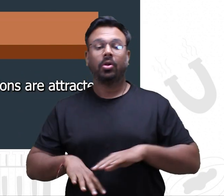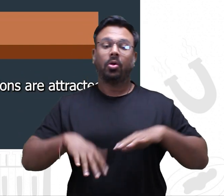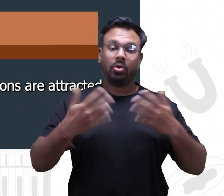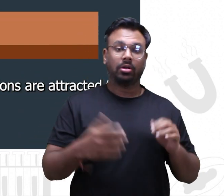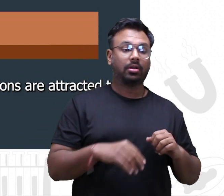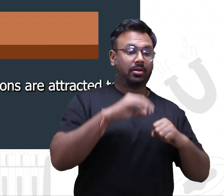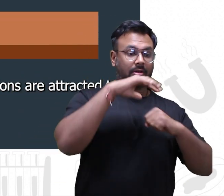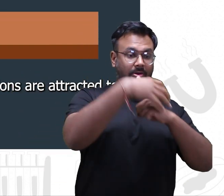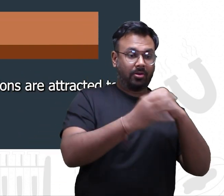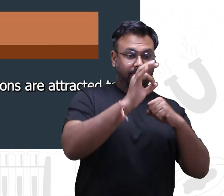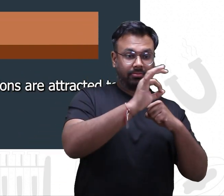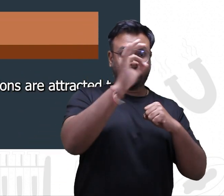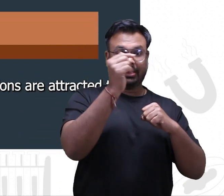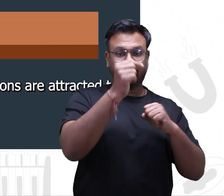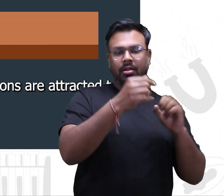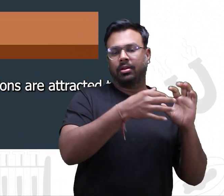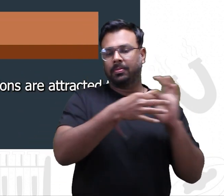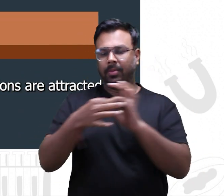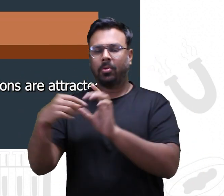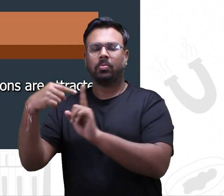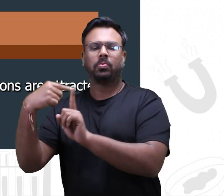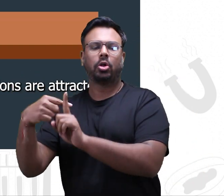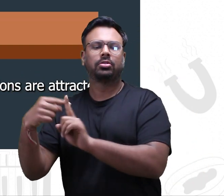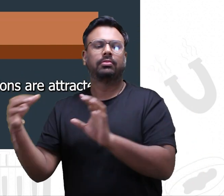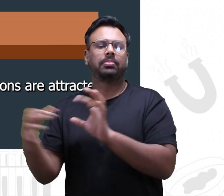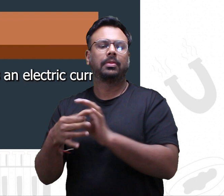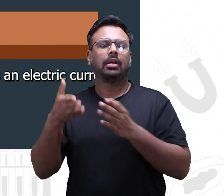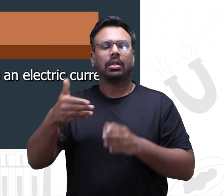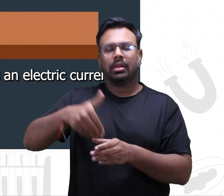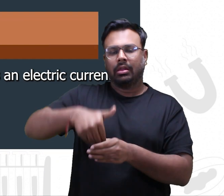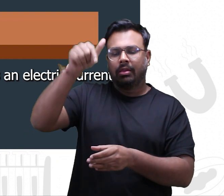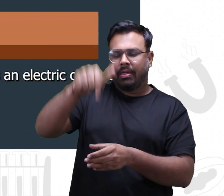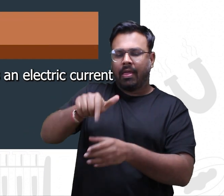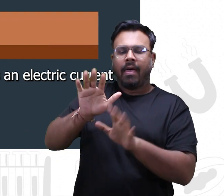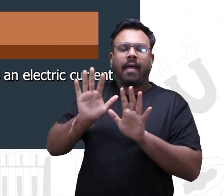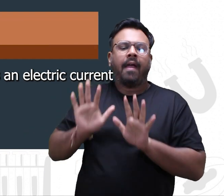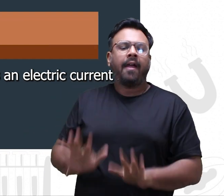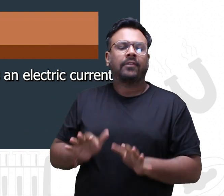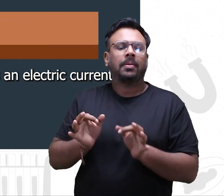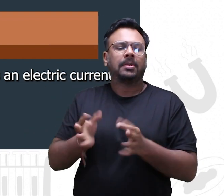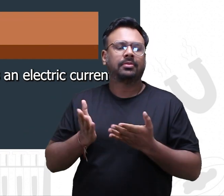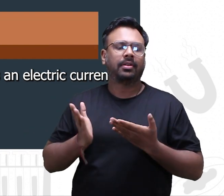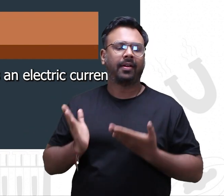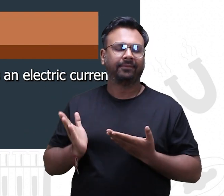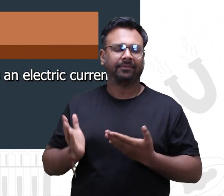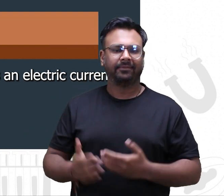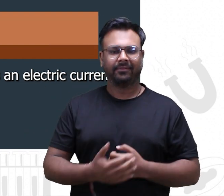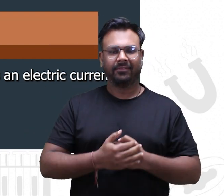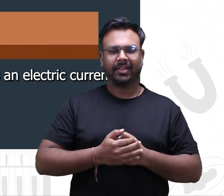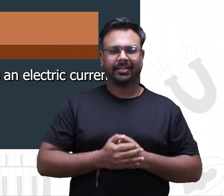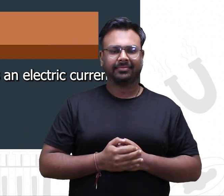negative electrode. Negative ions are attracted to positive electrode. The movement of ions from one electrode to the